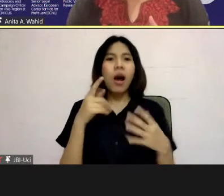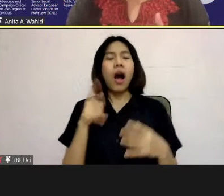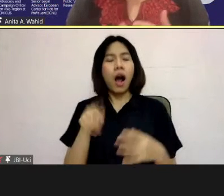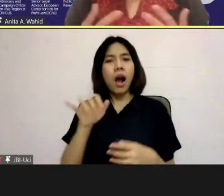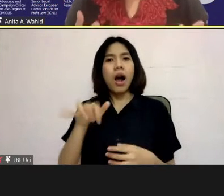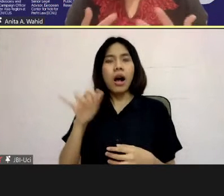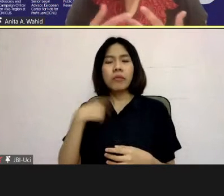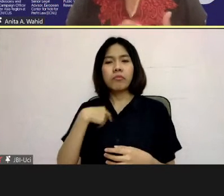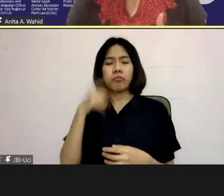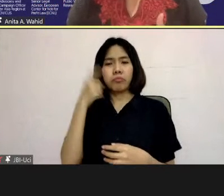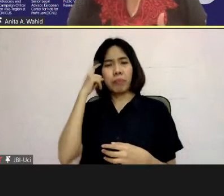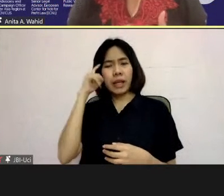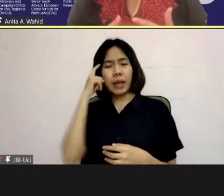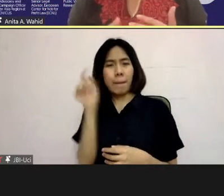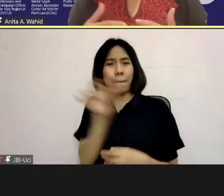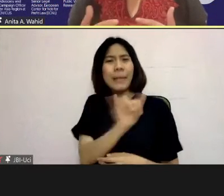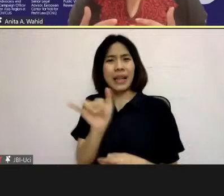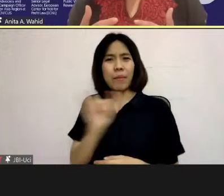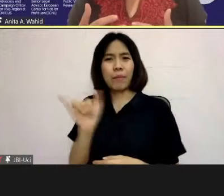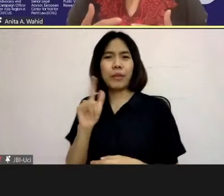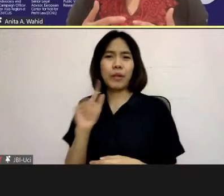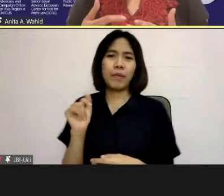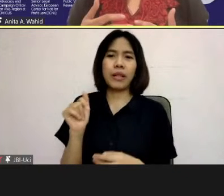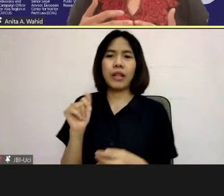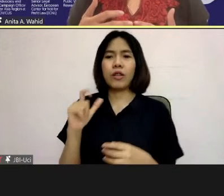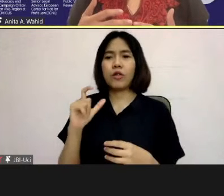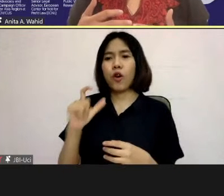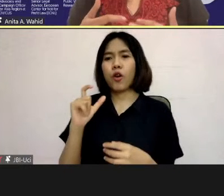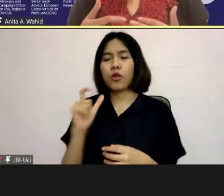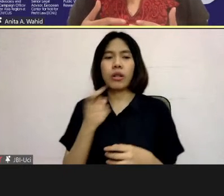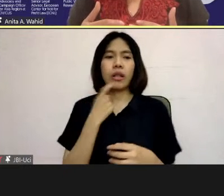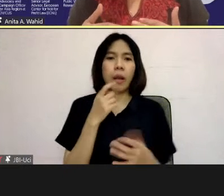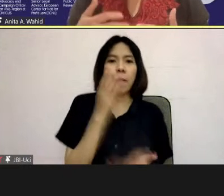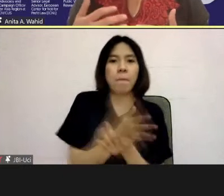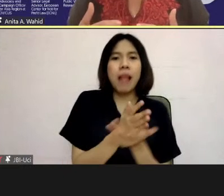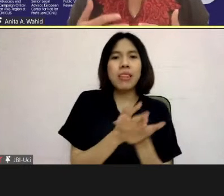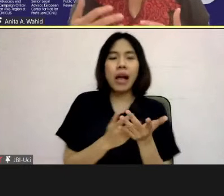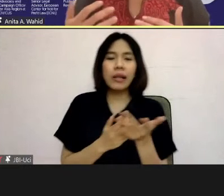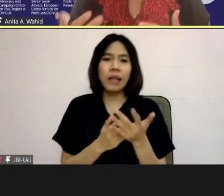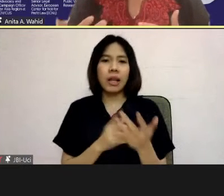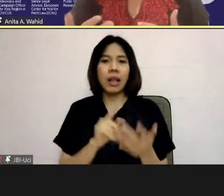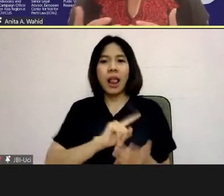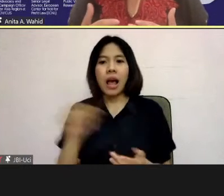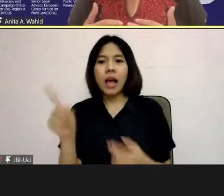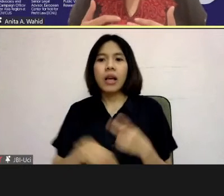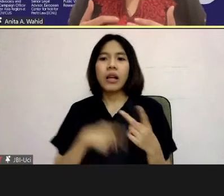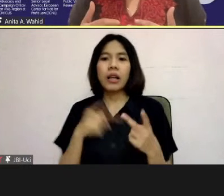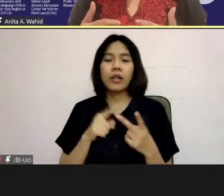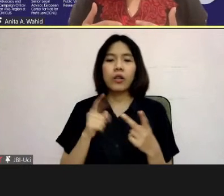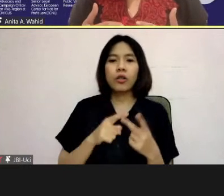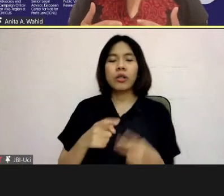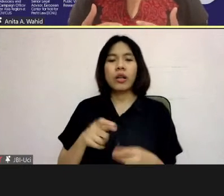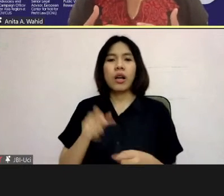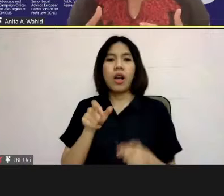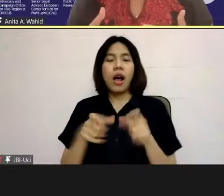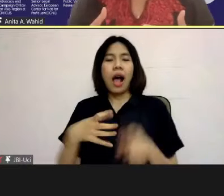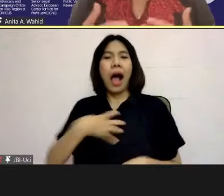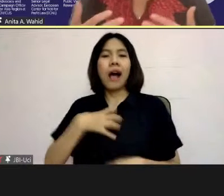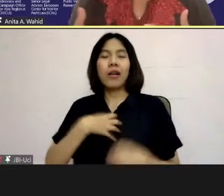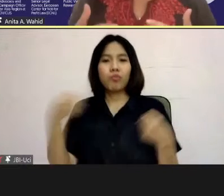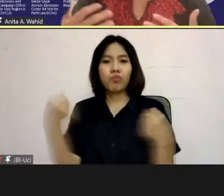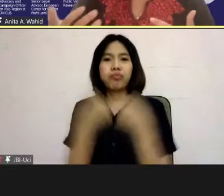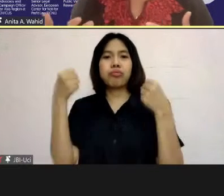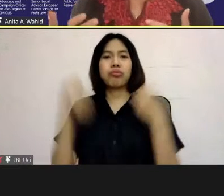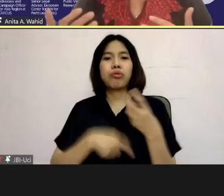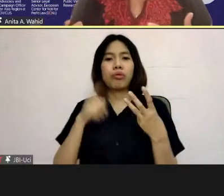Asia Pacific. It has similarity with other countries too, with the restricted law and human rights defender detained, and